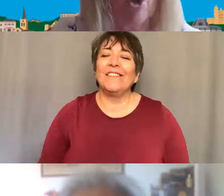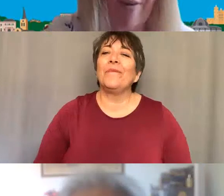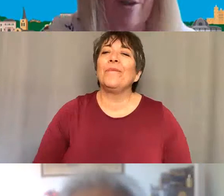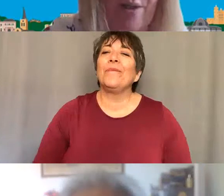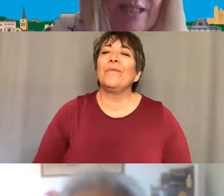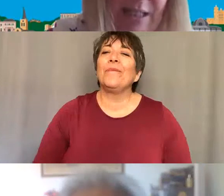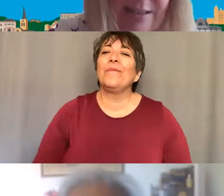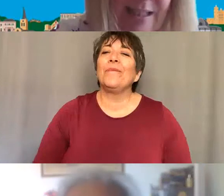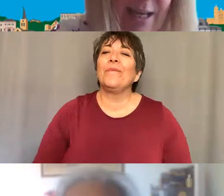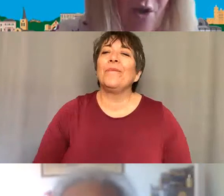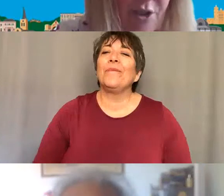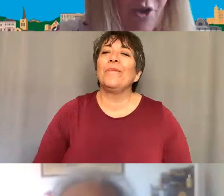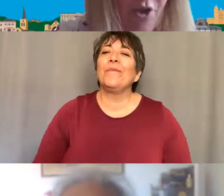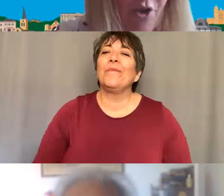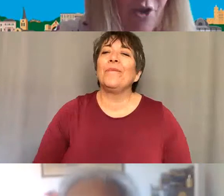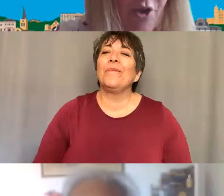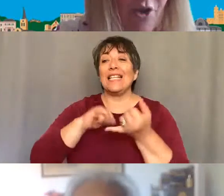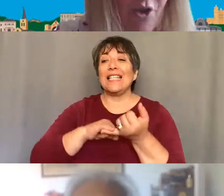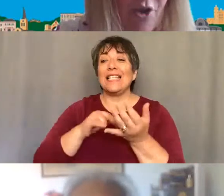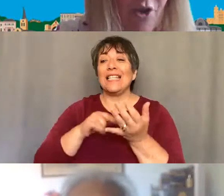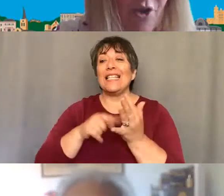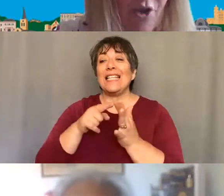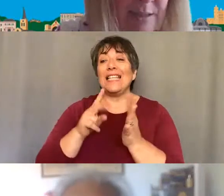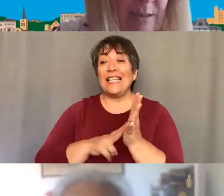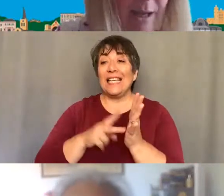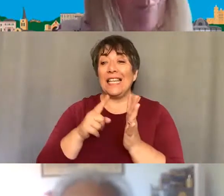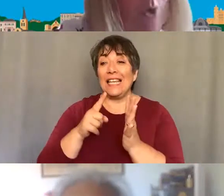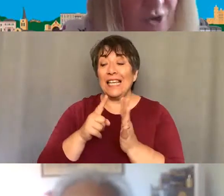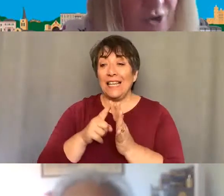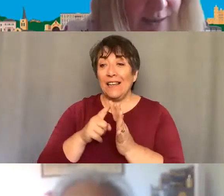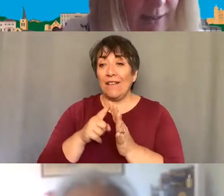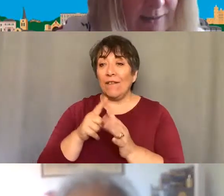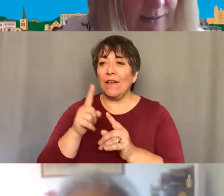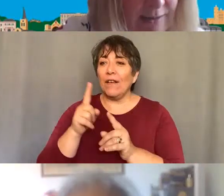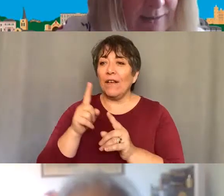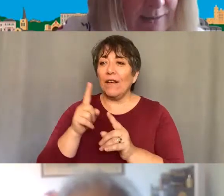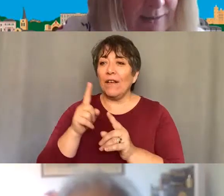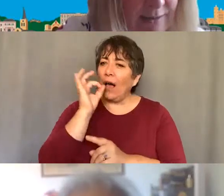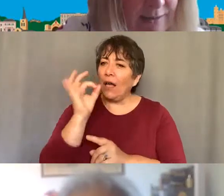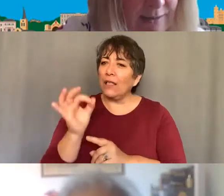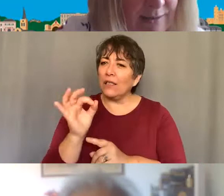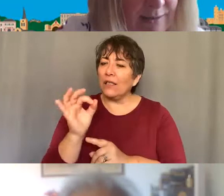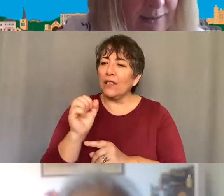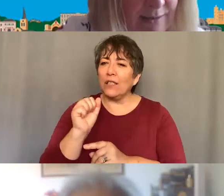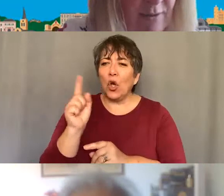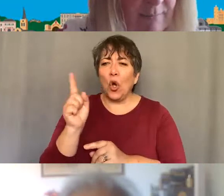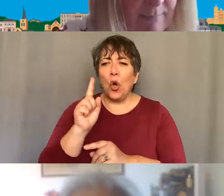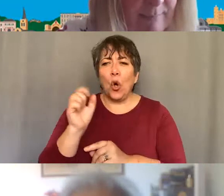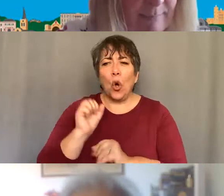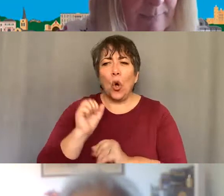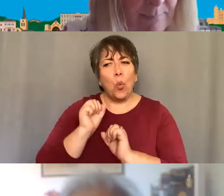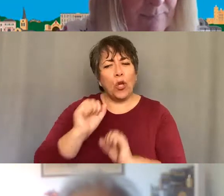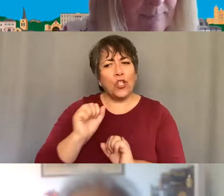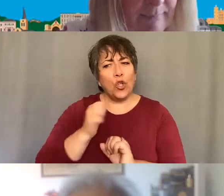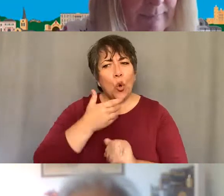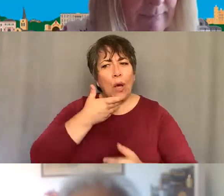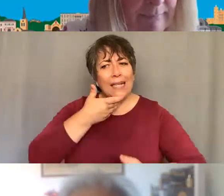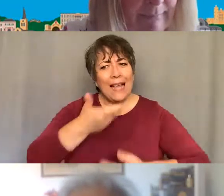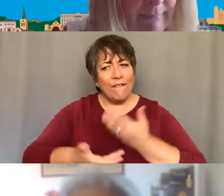Mark, could you very quickly say what is your definition of waste and what's the definition of an intervention?